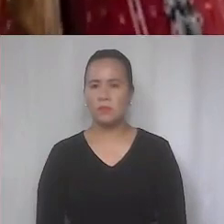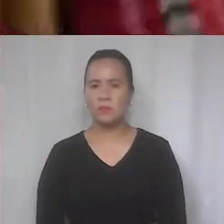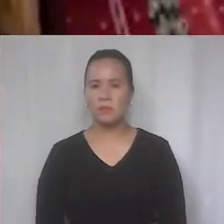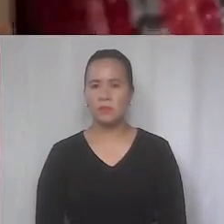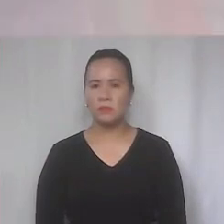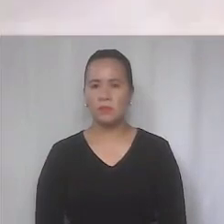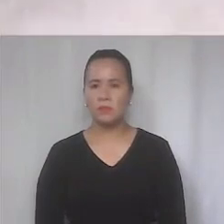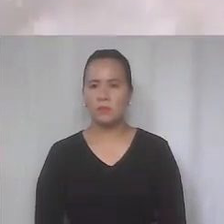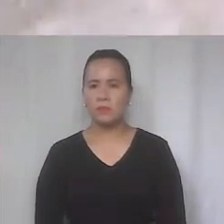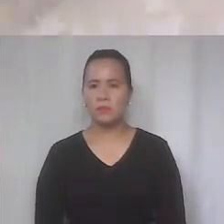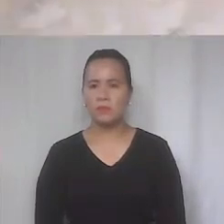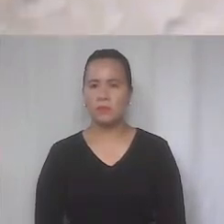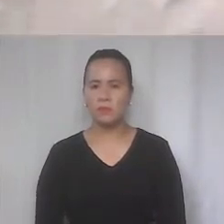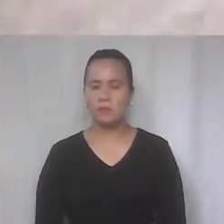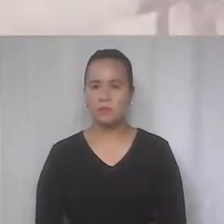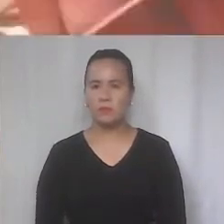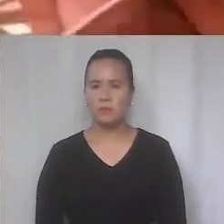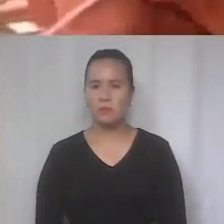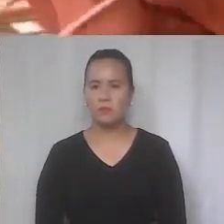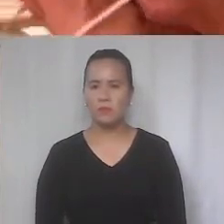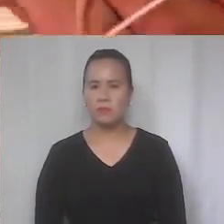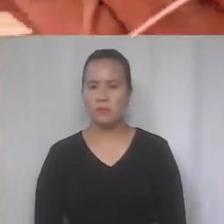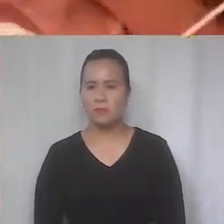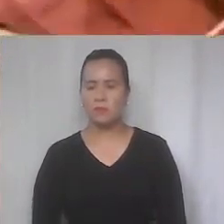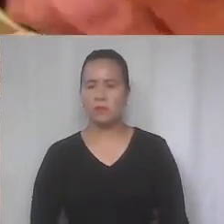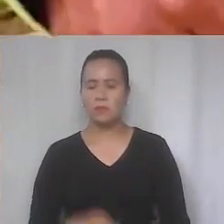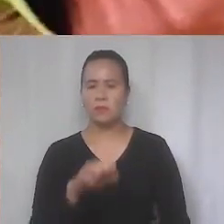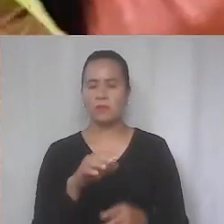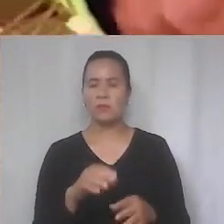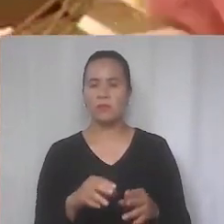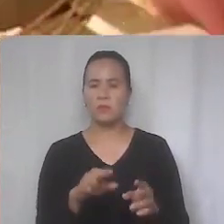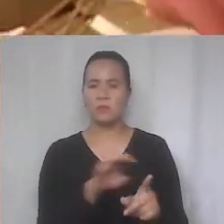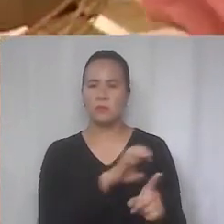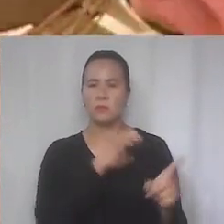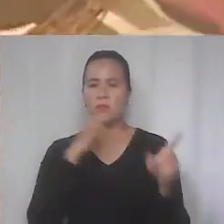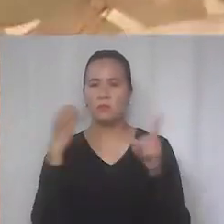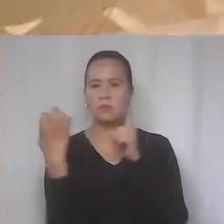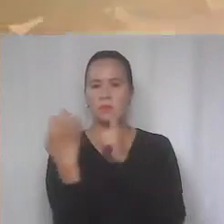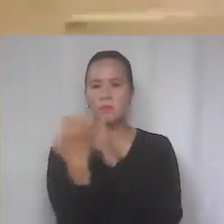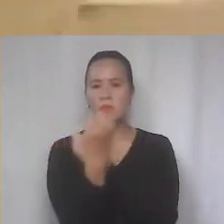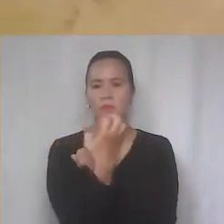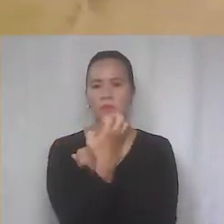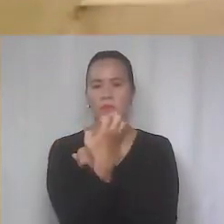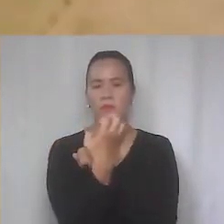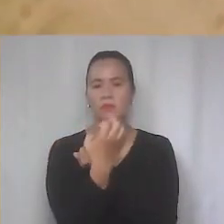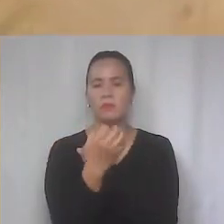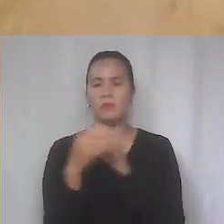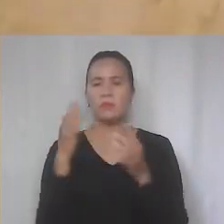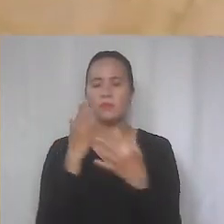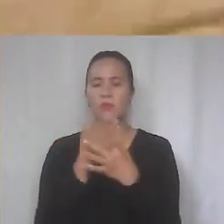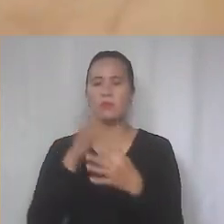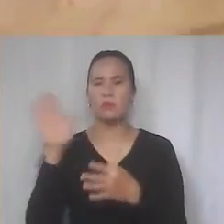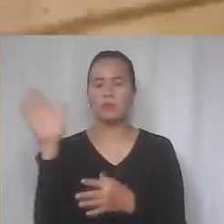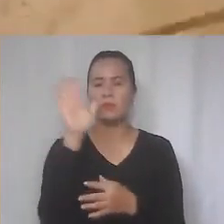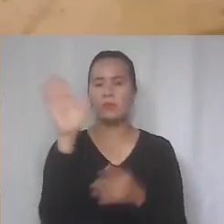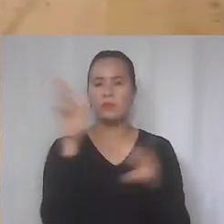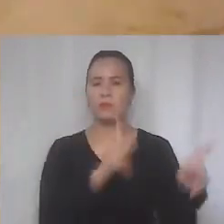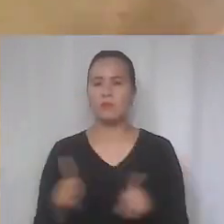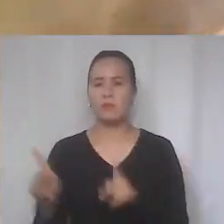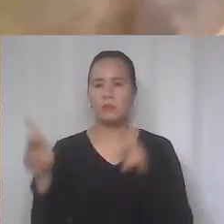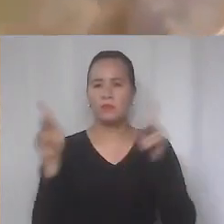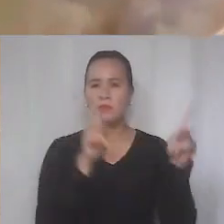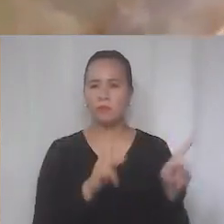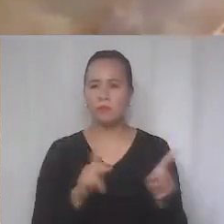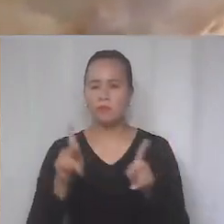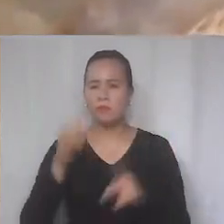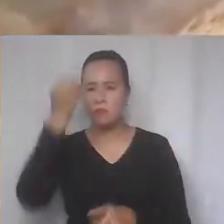payog patanod tanod kanami tamatolos nun tularo no nakabaglit get ampot kawayhana oyaw